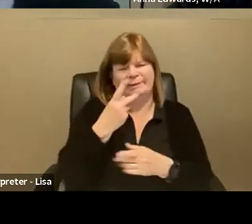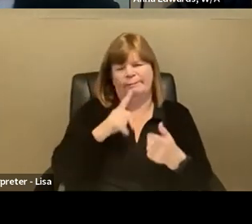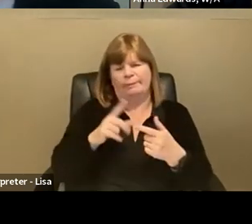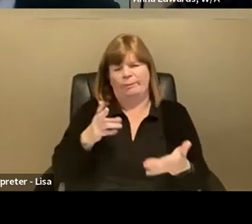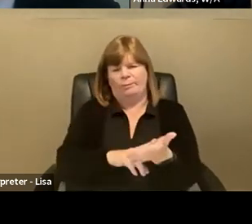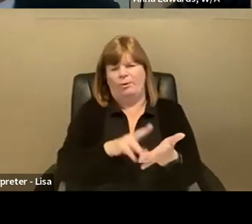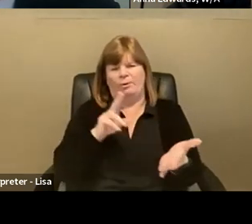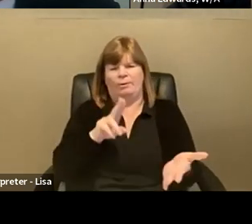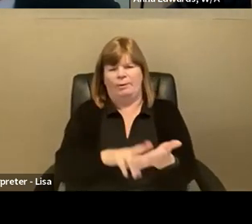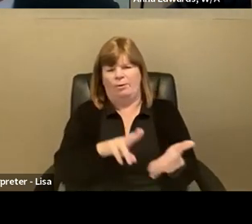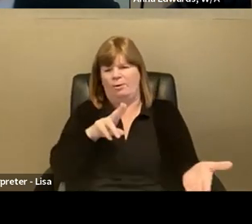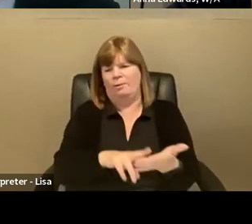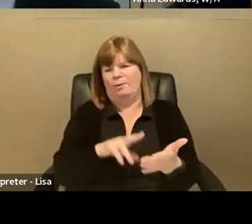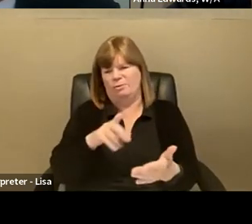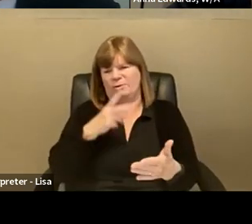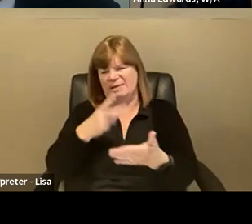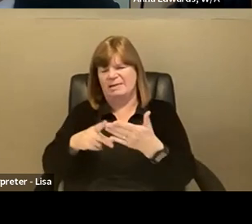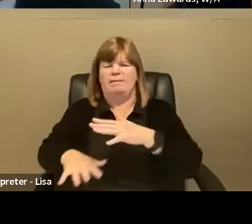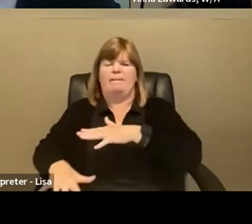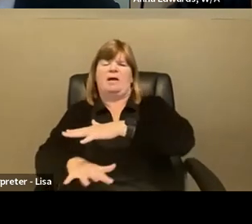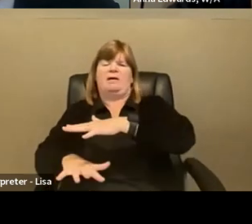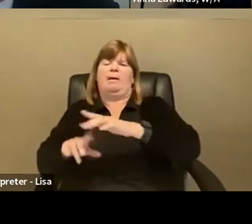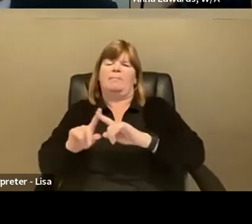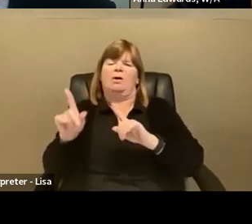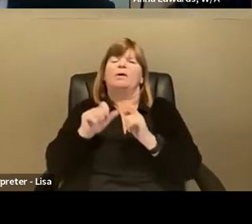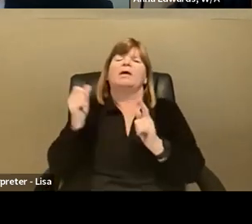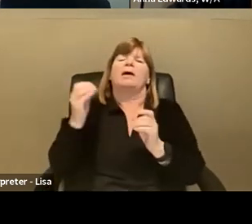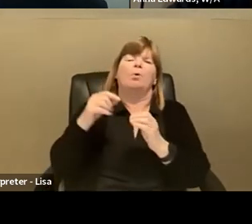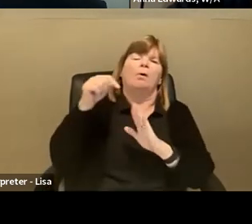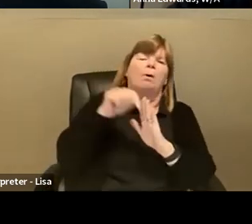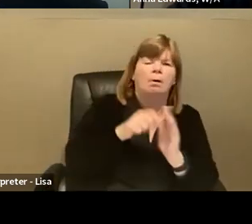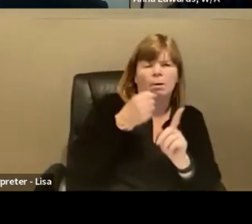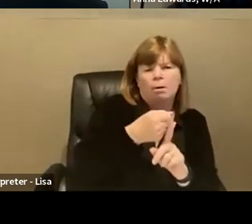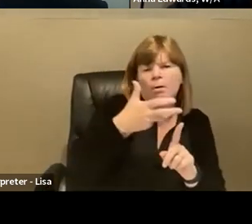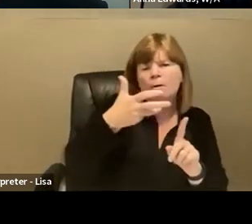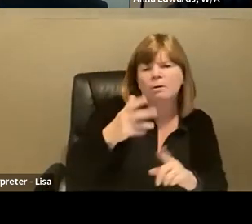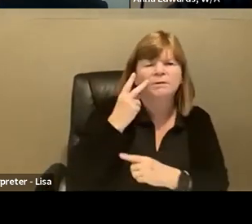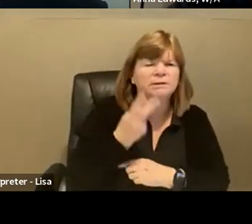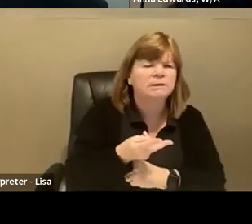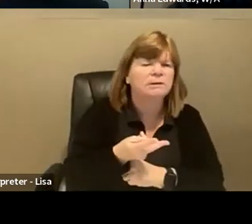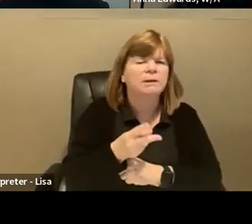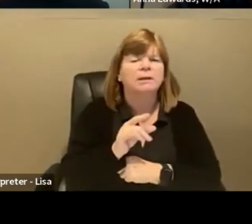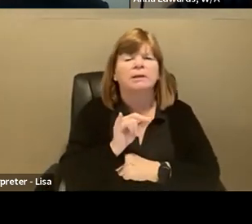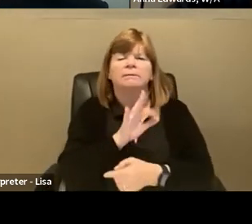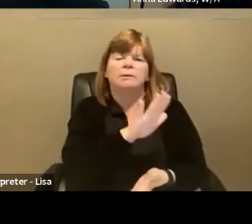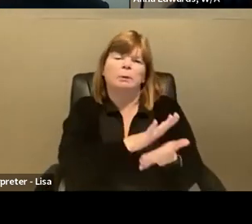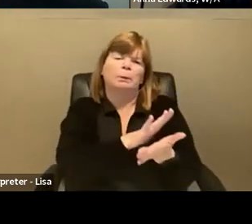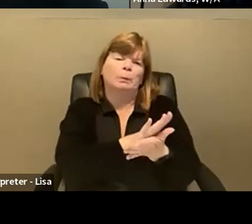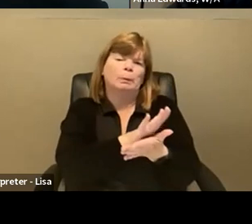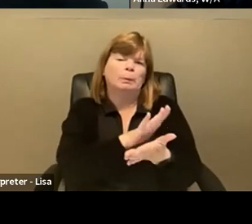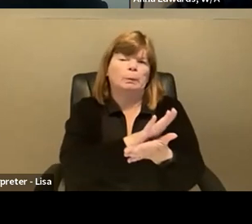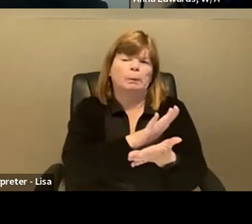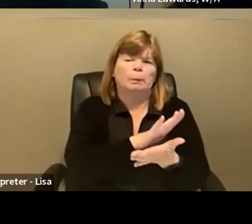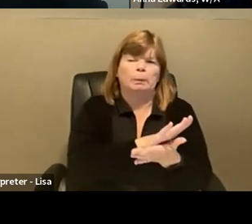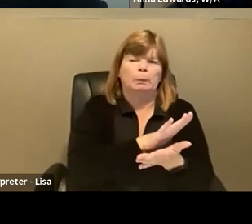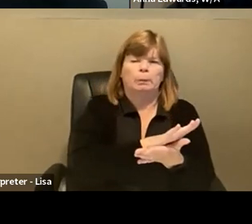what you're seeing from the baseline analytics that we have. But then we can do further work to see if school is using, a particular tool.